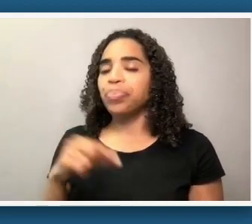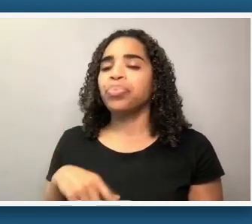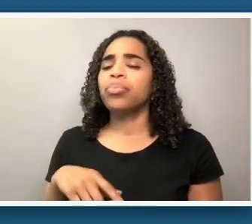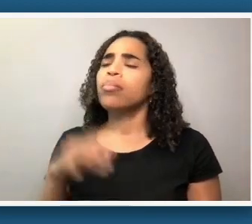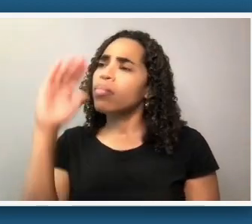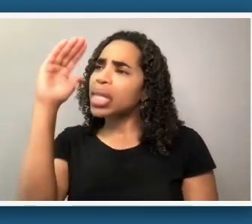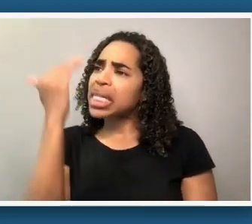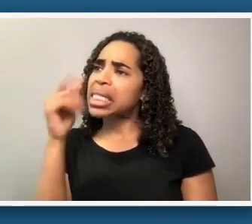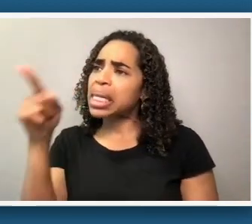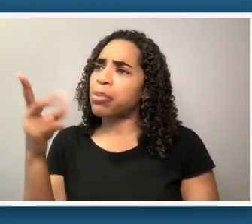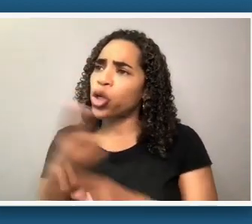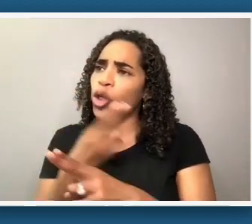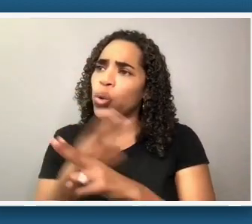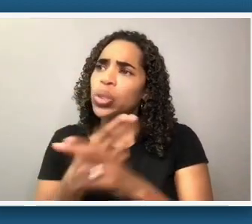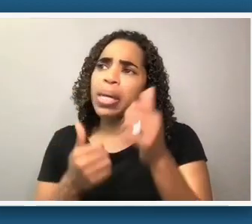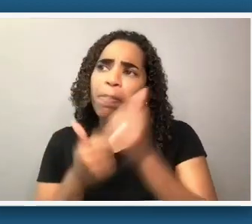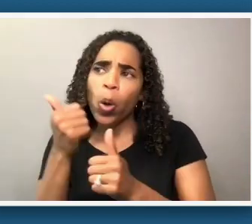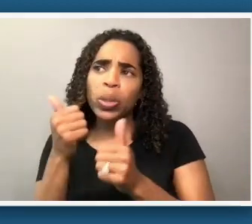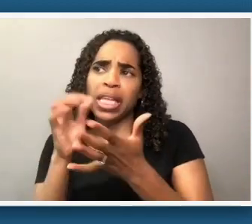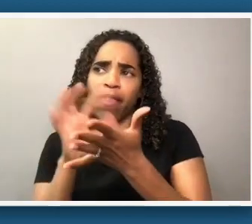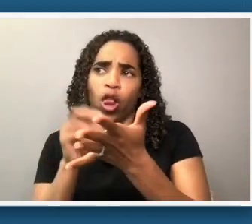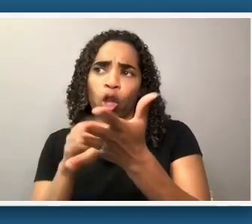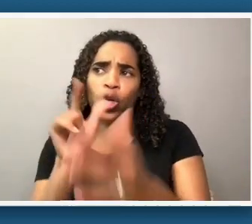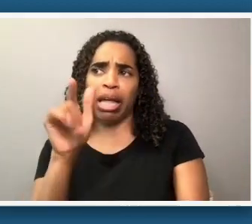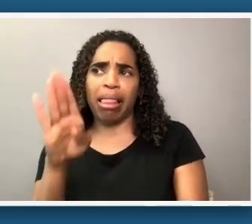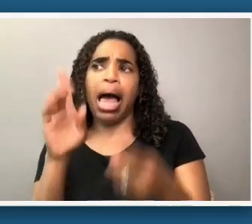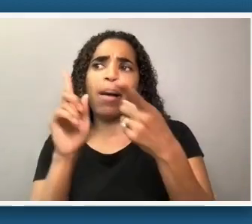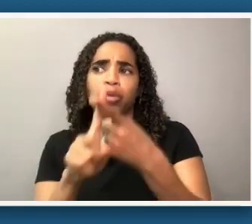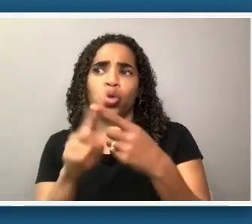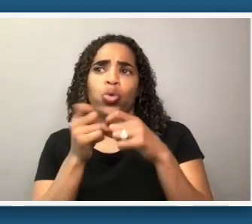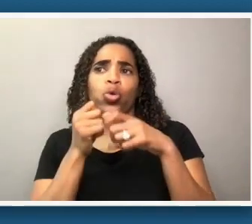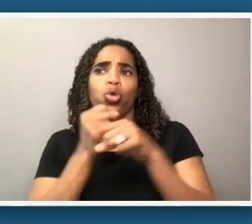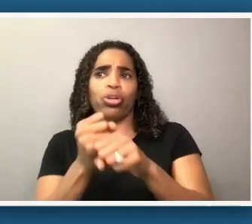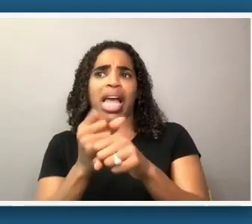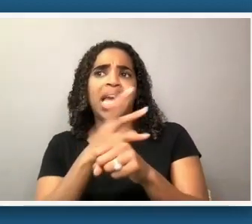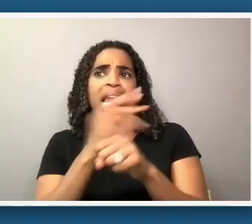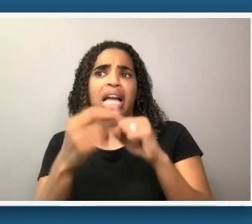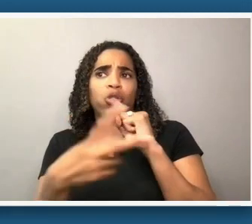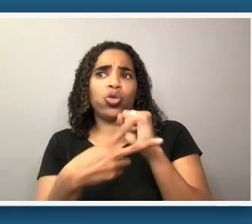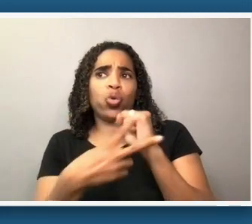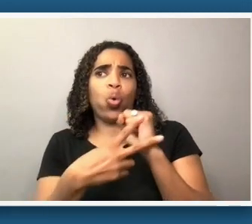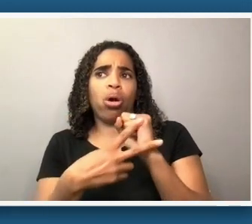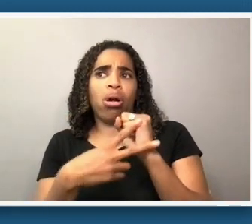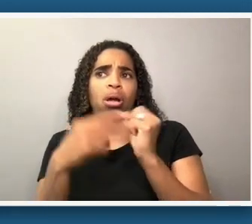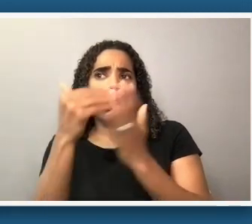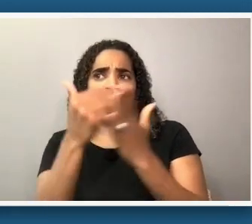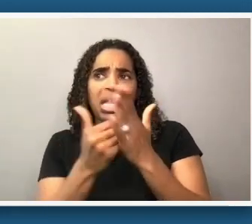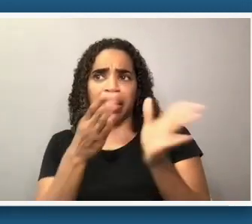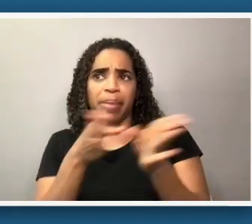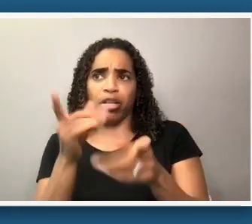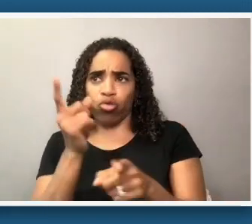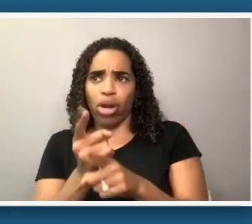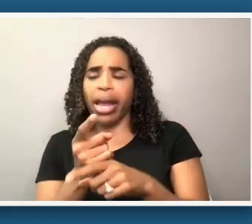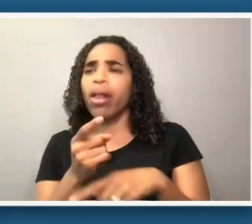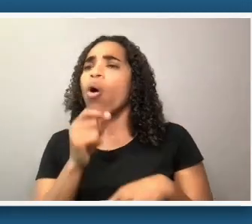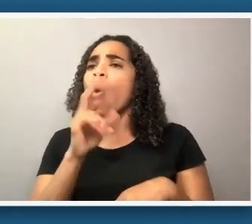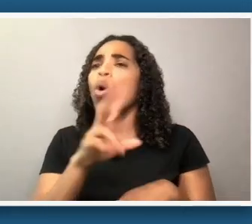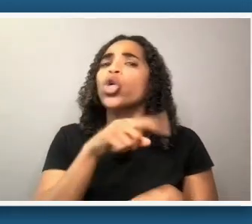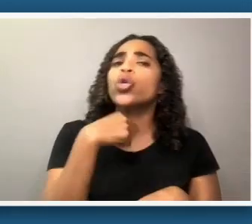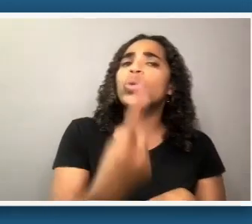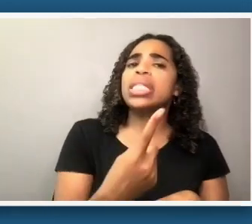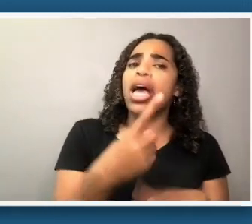using primarily the Learning Lab as a place to create and store lesson plans. Is that accurate, or do you have students explore your